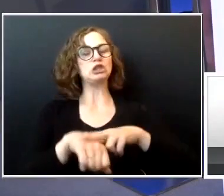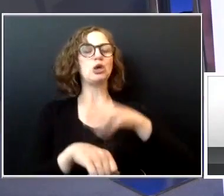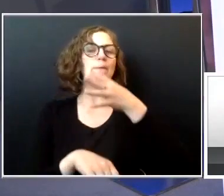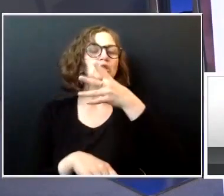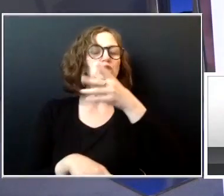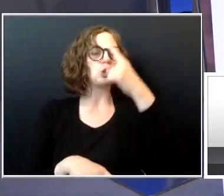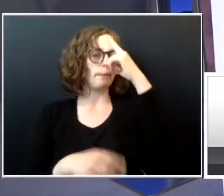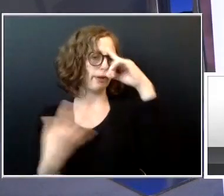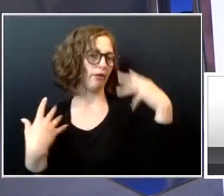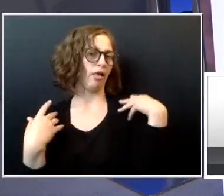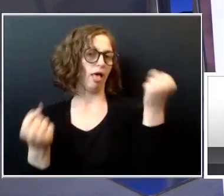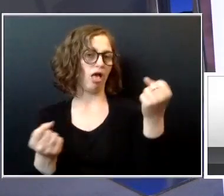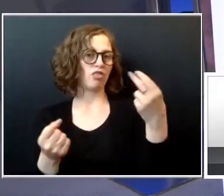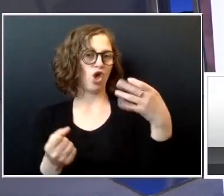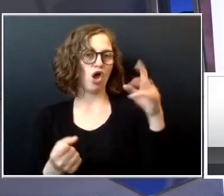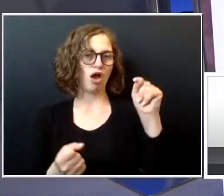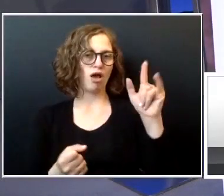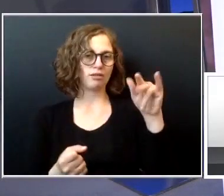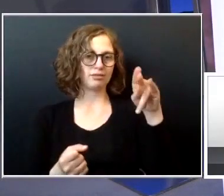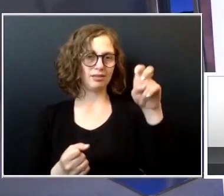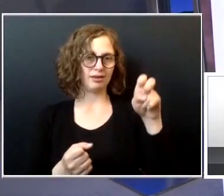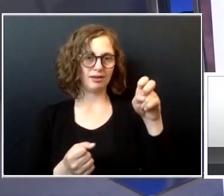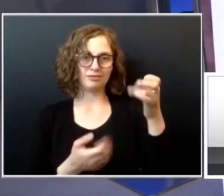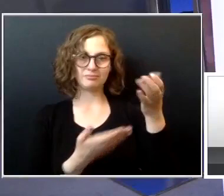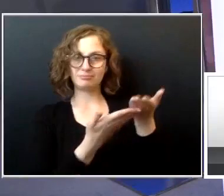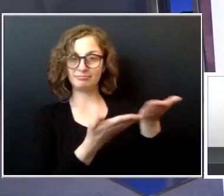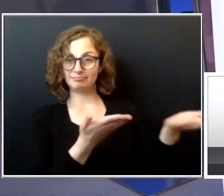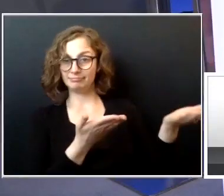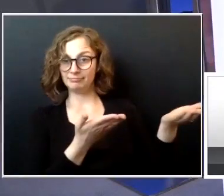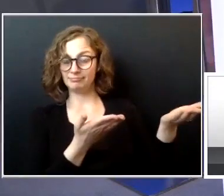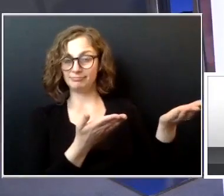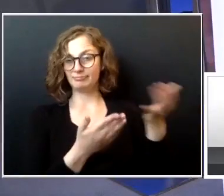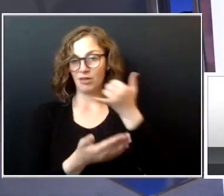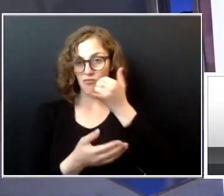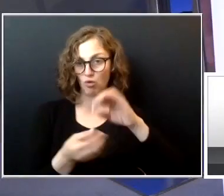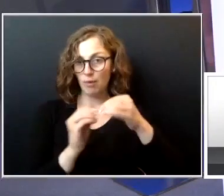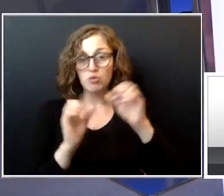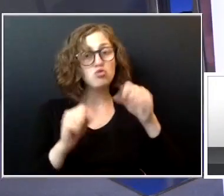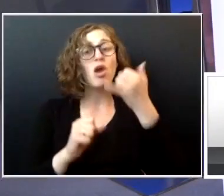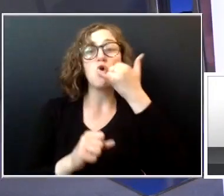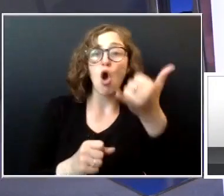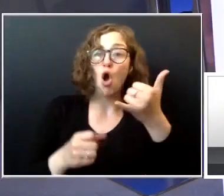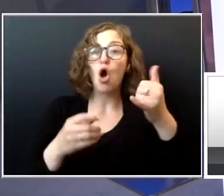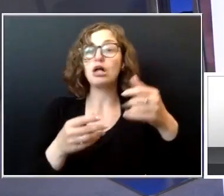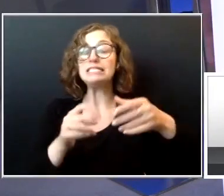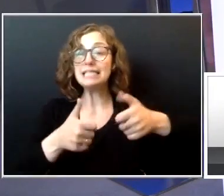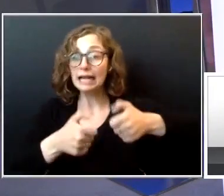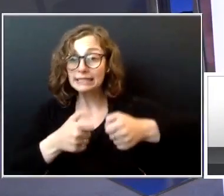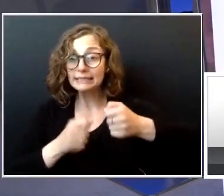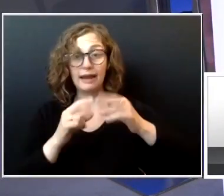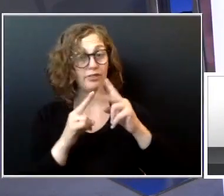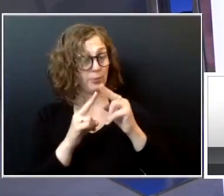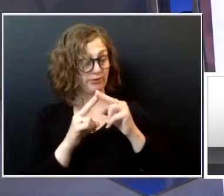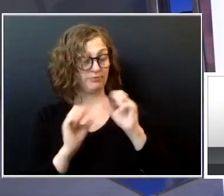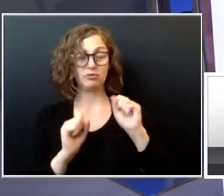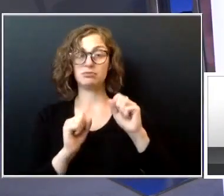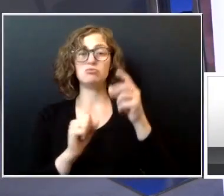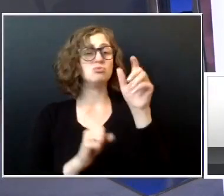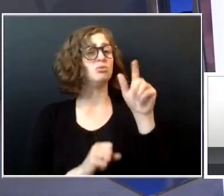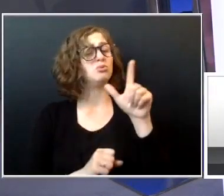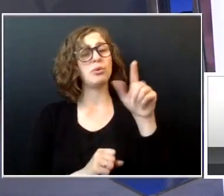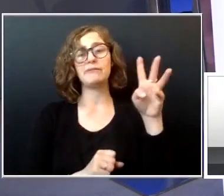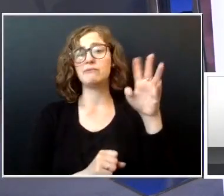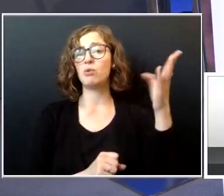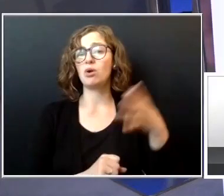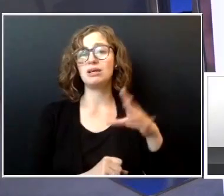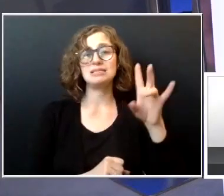screen. Anyone can call or text there. This is 24/7. You can speak with a trained counselor who specializes in maternal mental health specifically. That